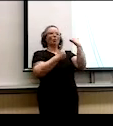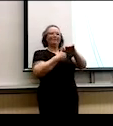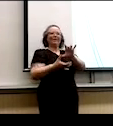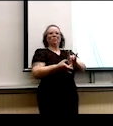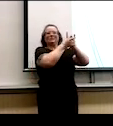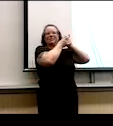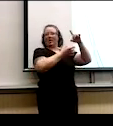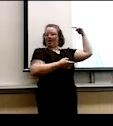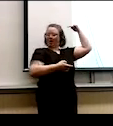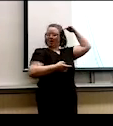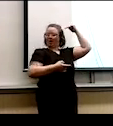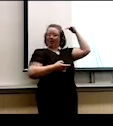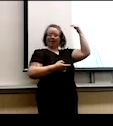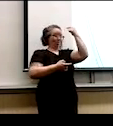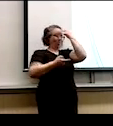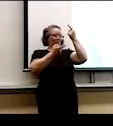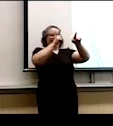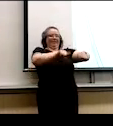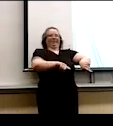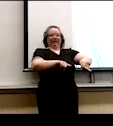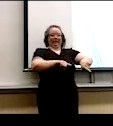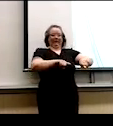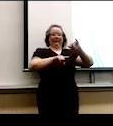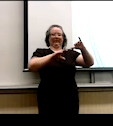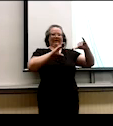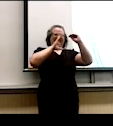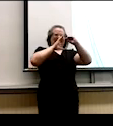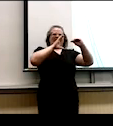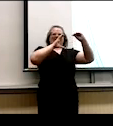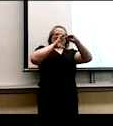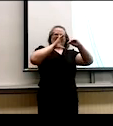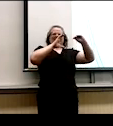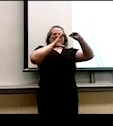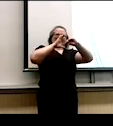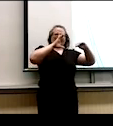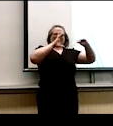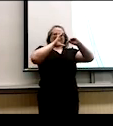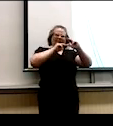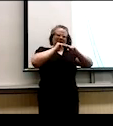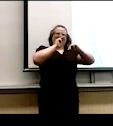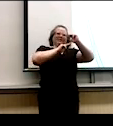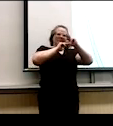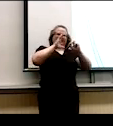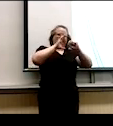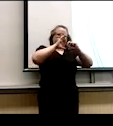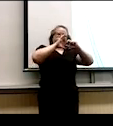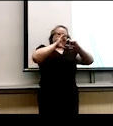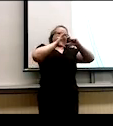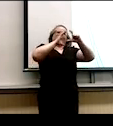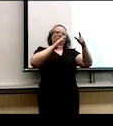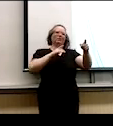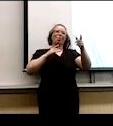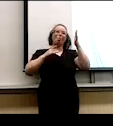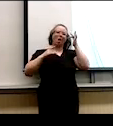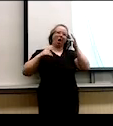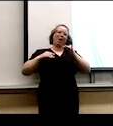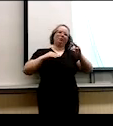This is just a reference, and I have all the references of all the abstracts that for